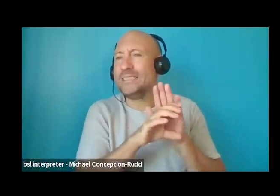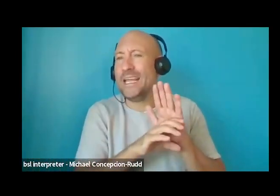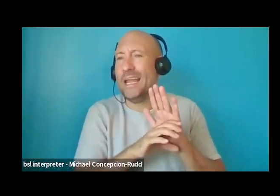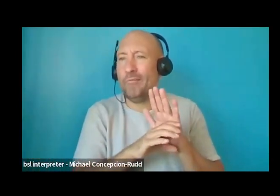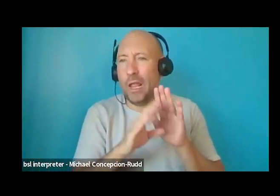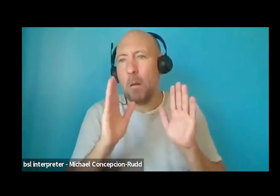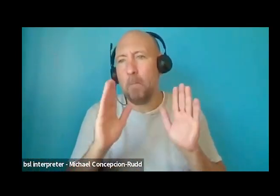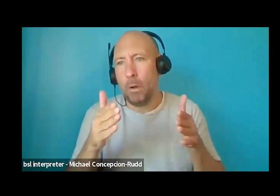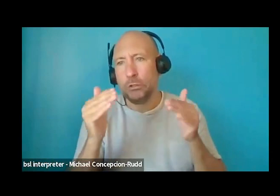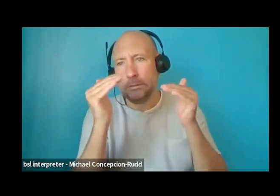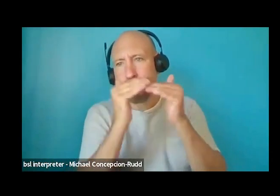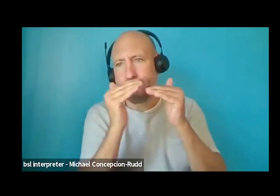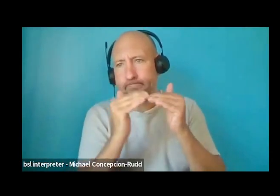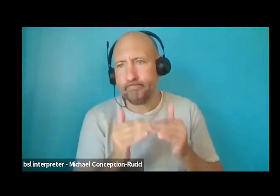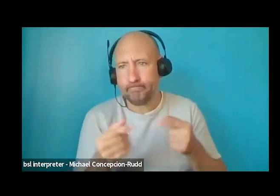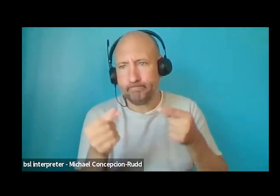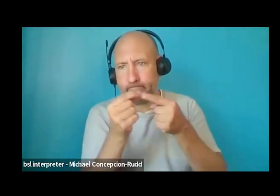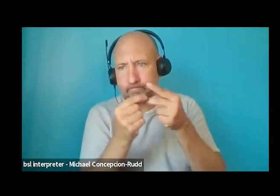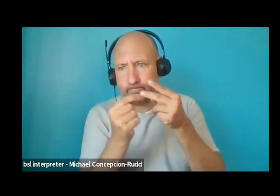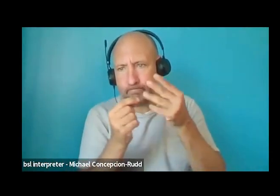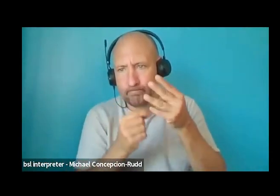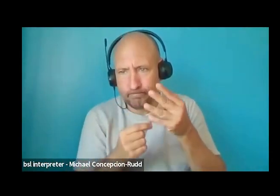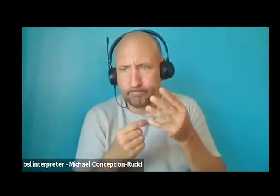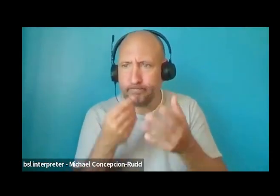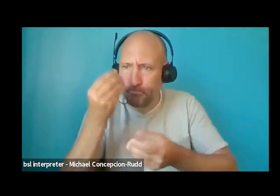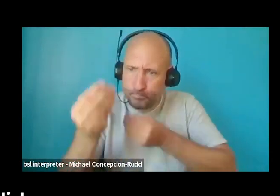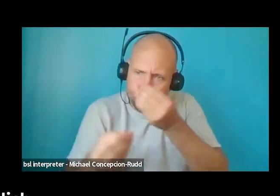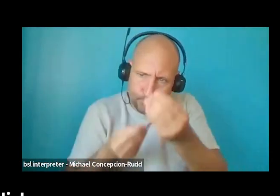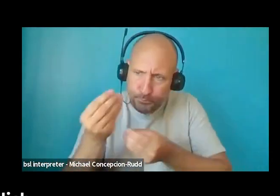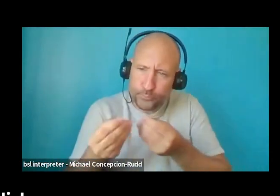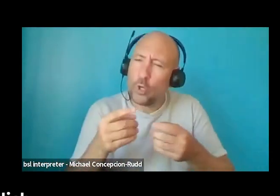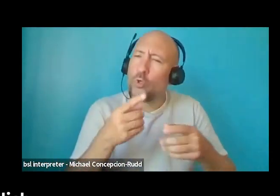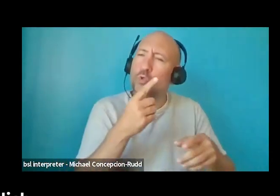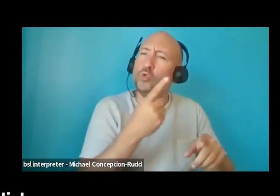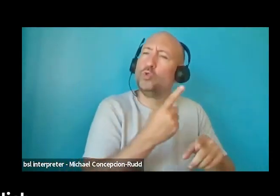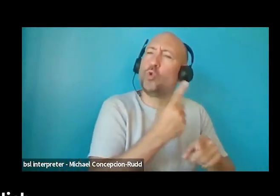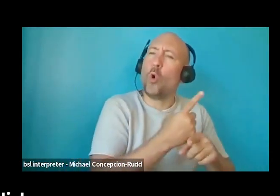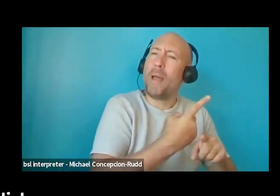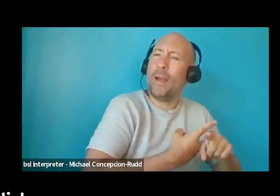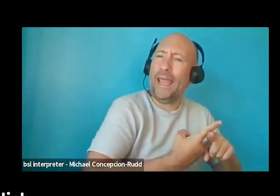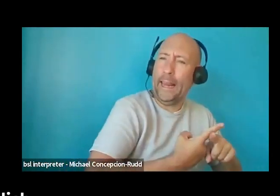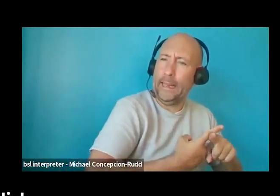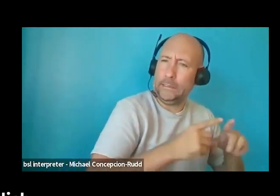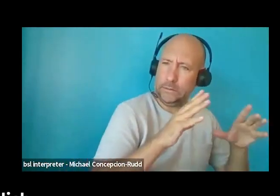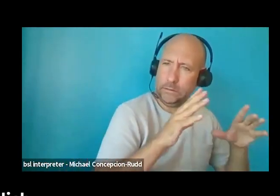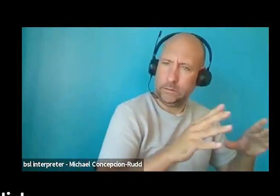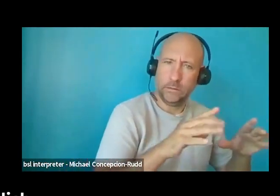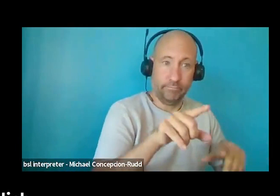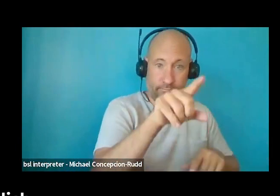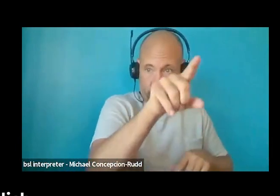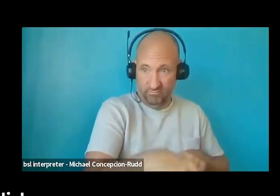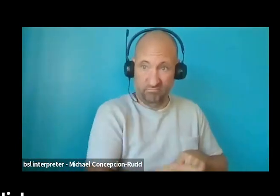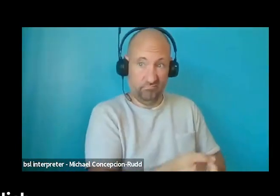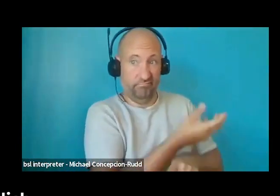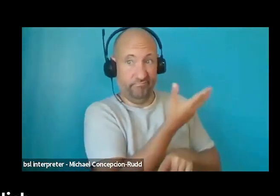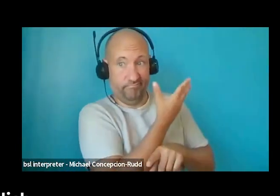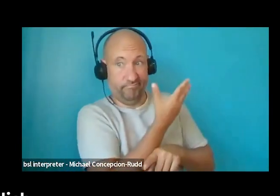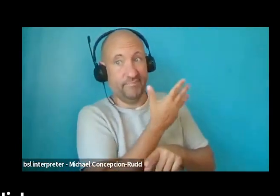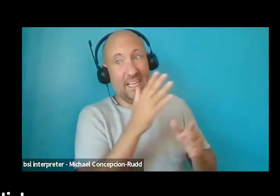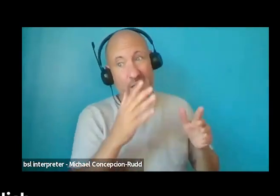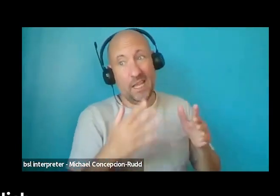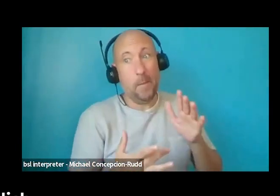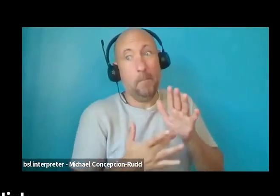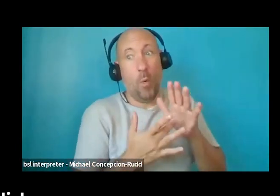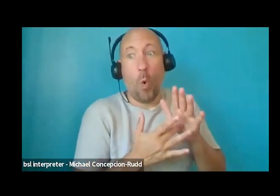I'll go through this in a lens of the English artist first. So important information for English artists or companies going